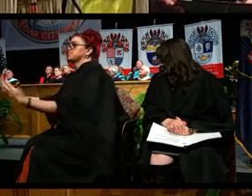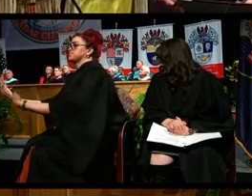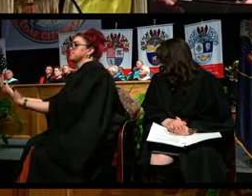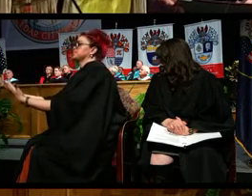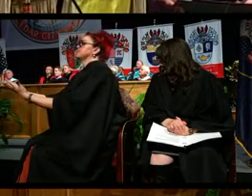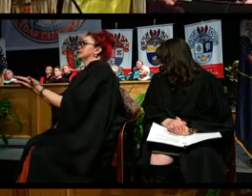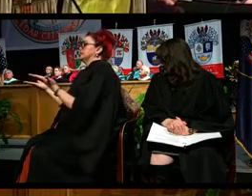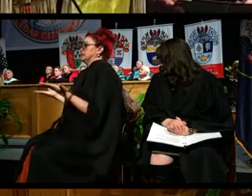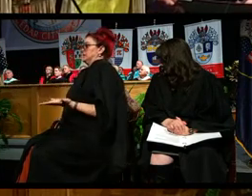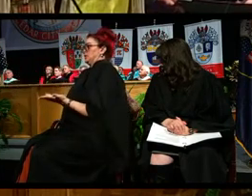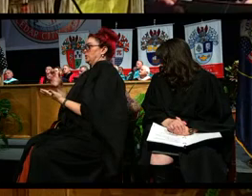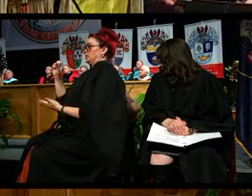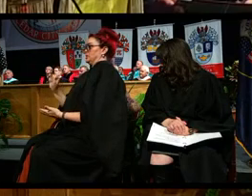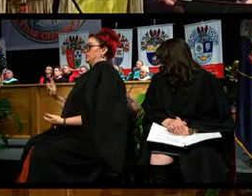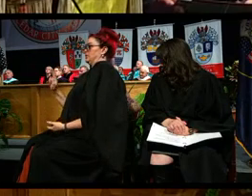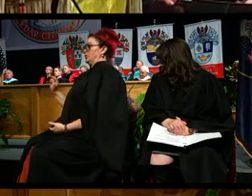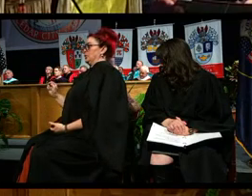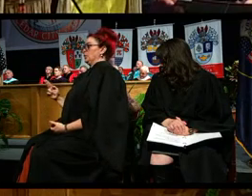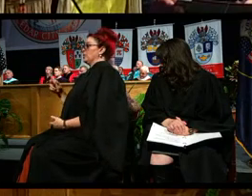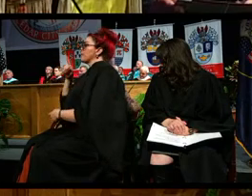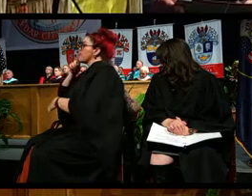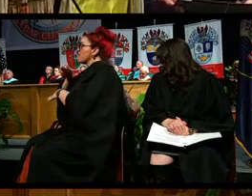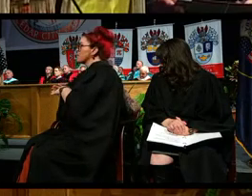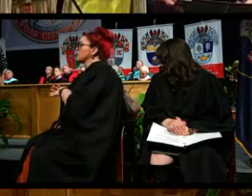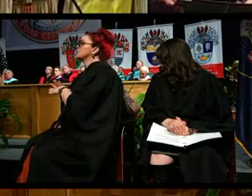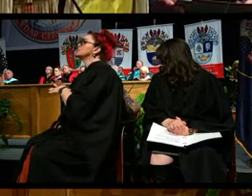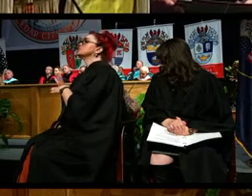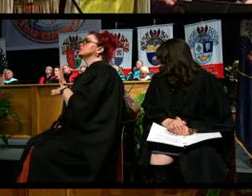Utah. Bless her with that spirit,